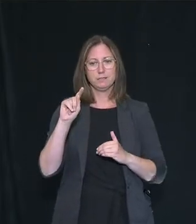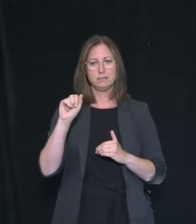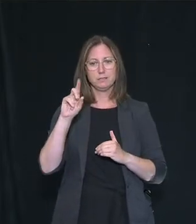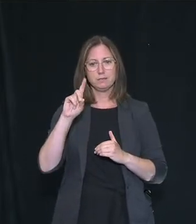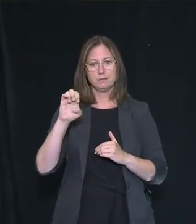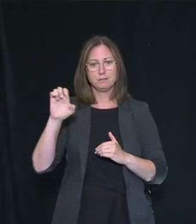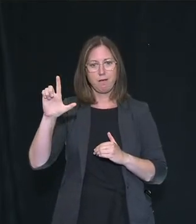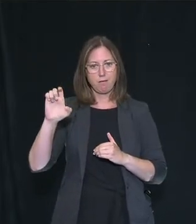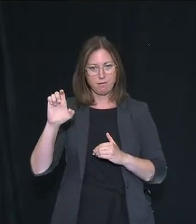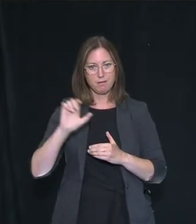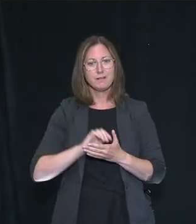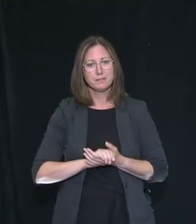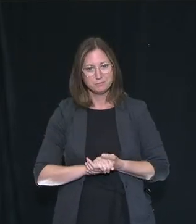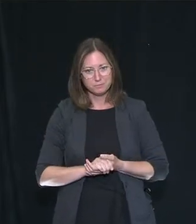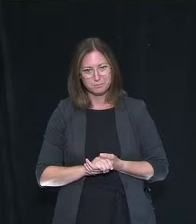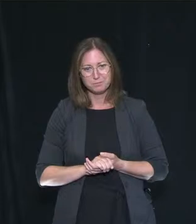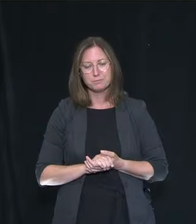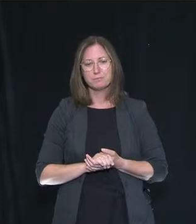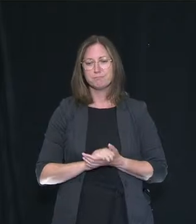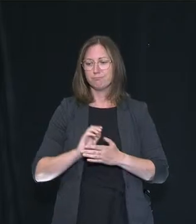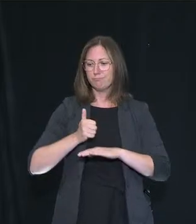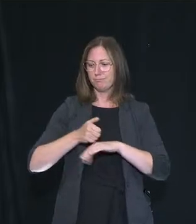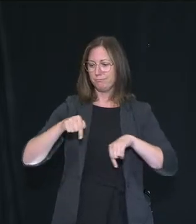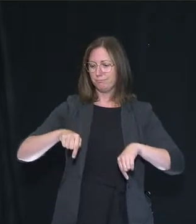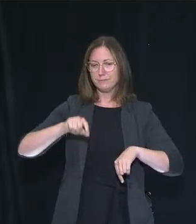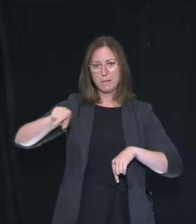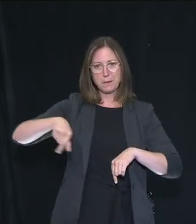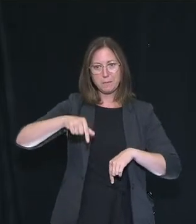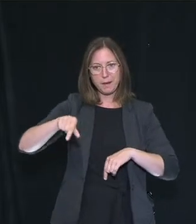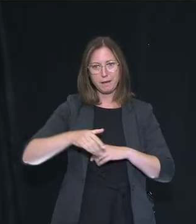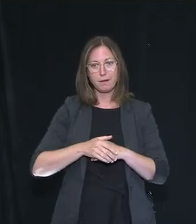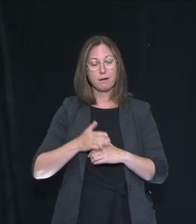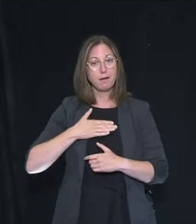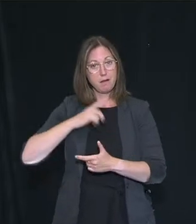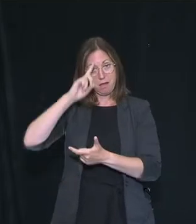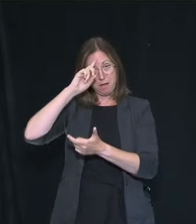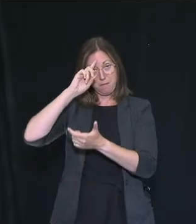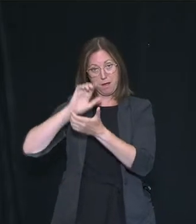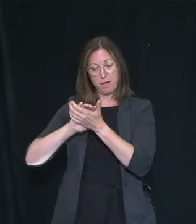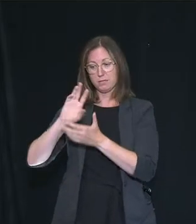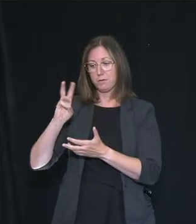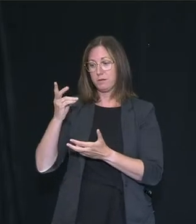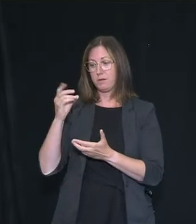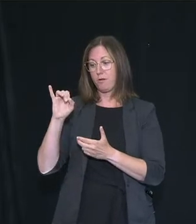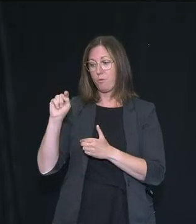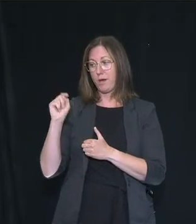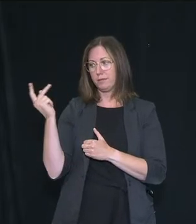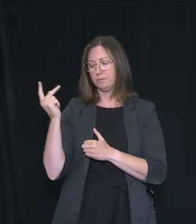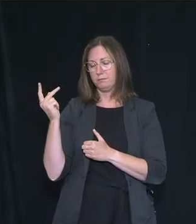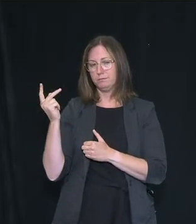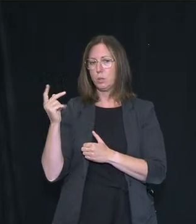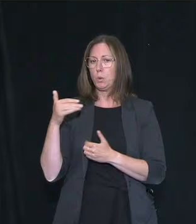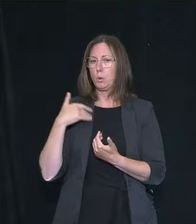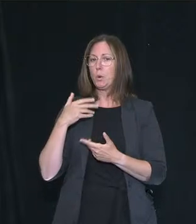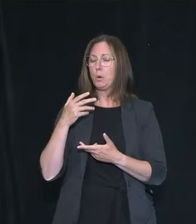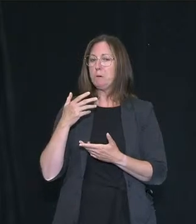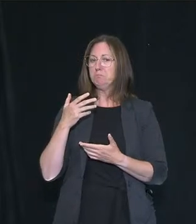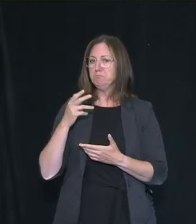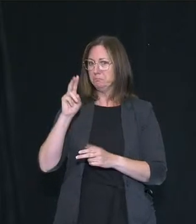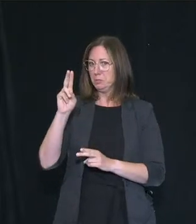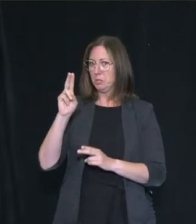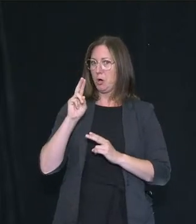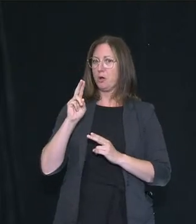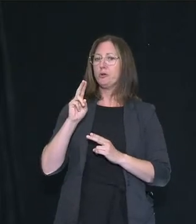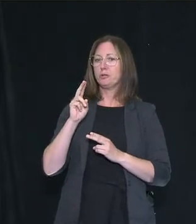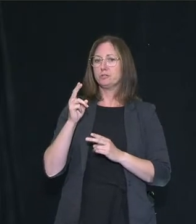Your Holiness, to the Citadelle of Quebec. My husband, Whit, and I are honored to welcome you and to